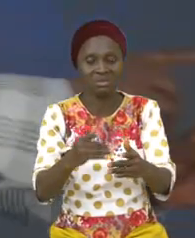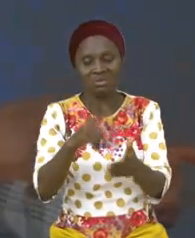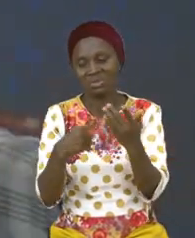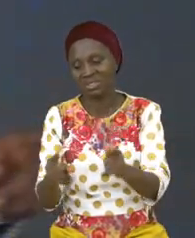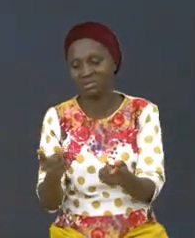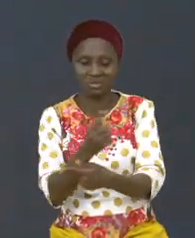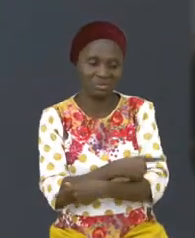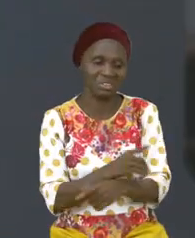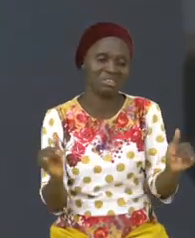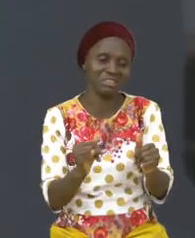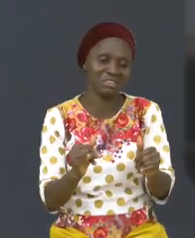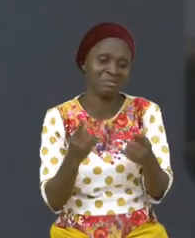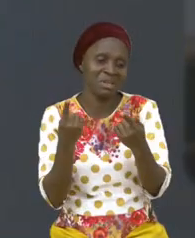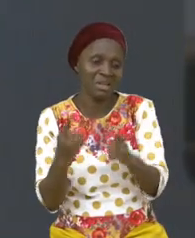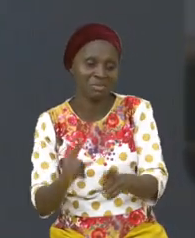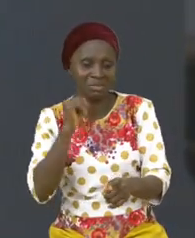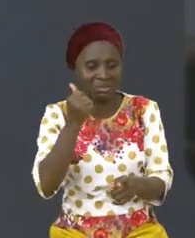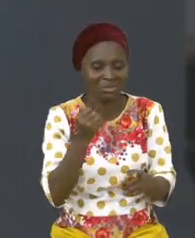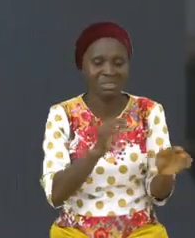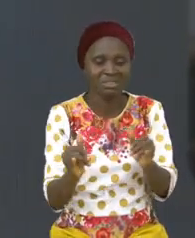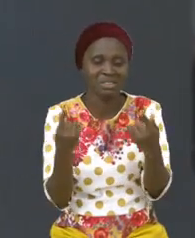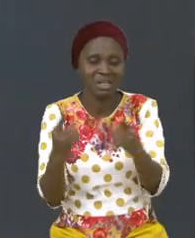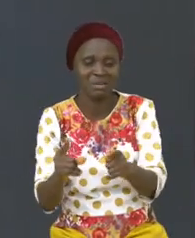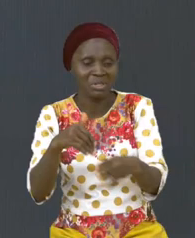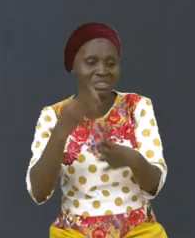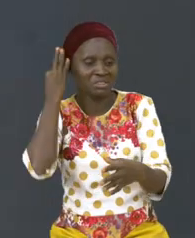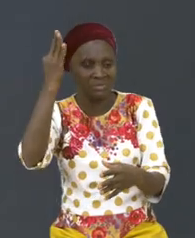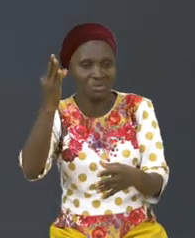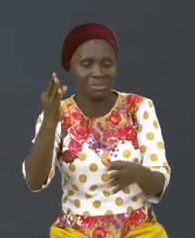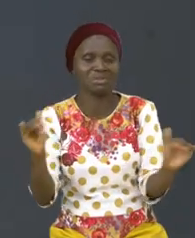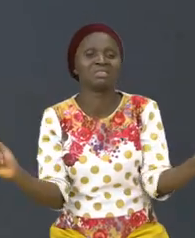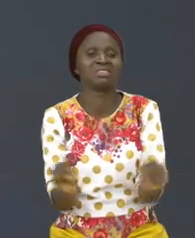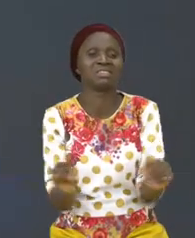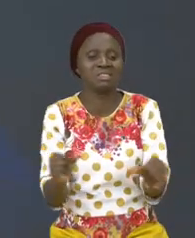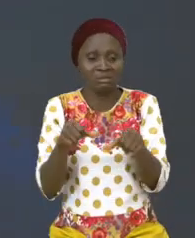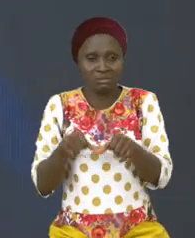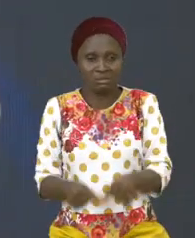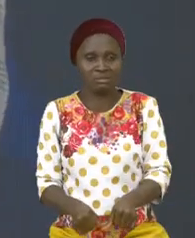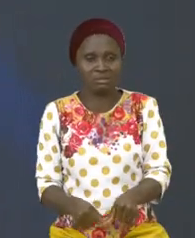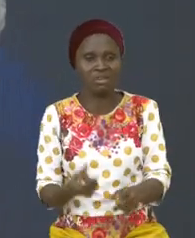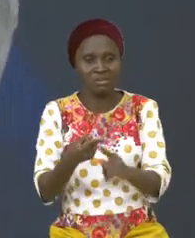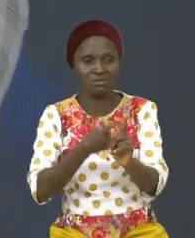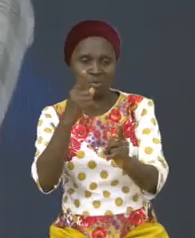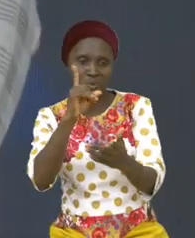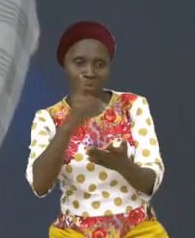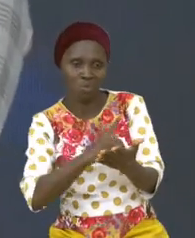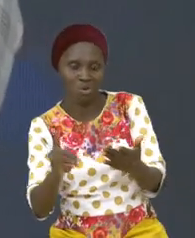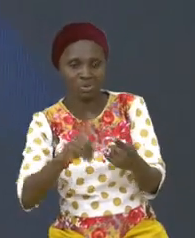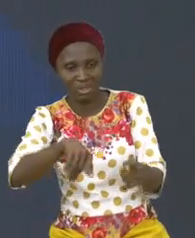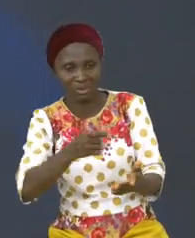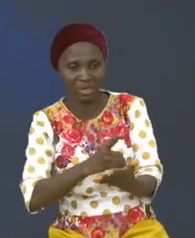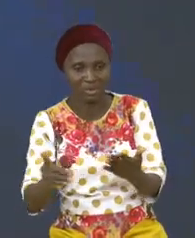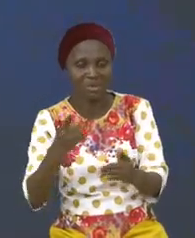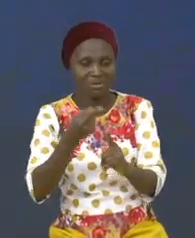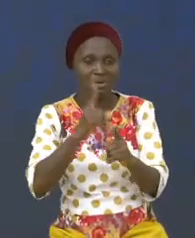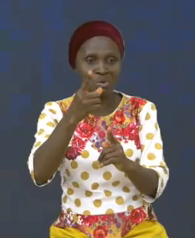Your life from day to day, from week to week, from month to month, from year to year.